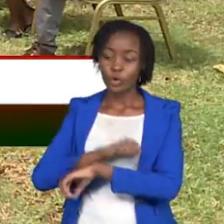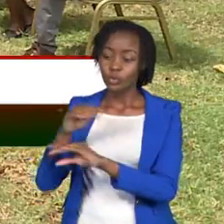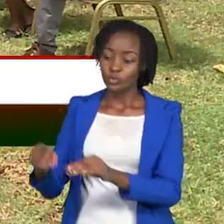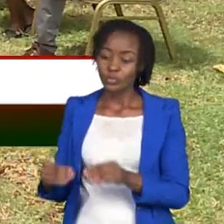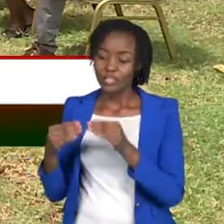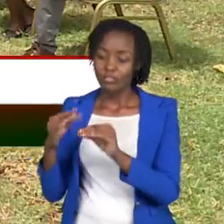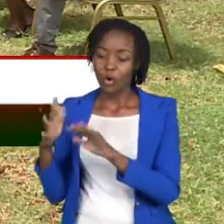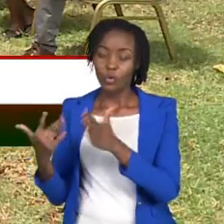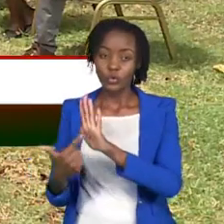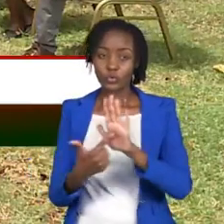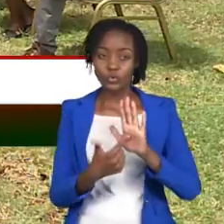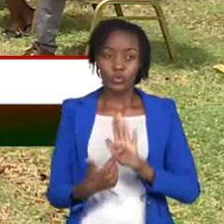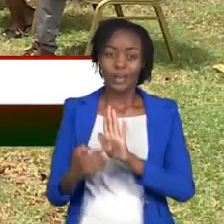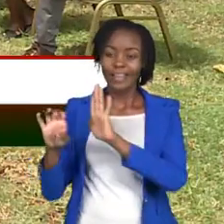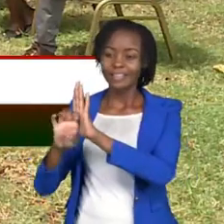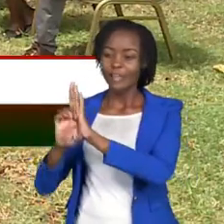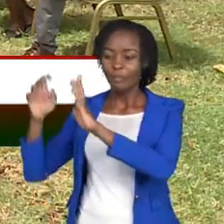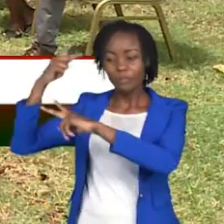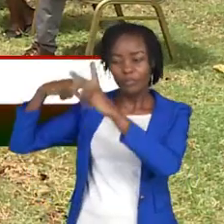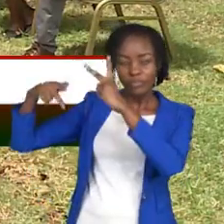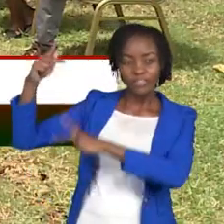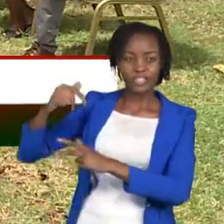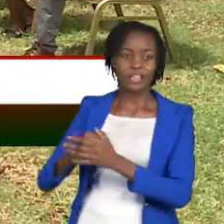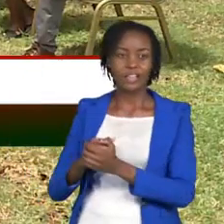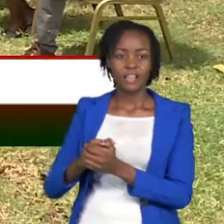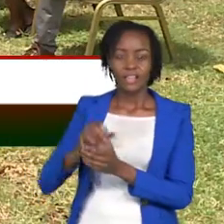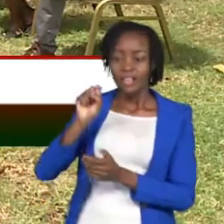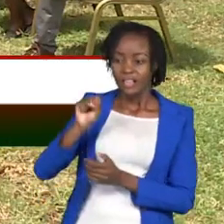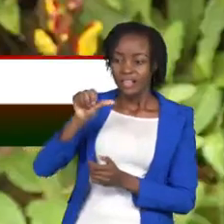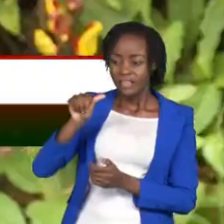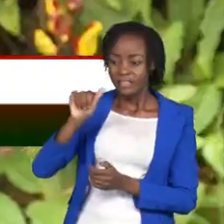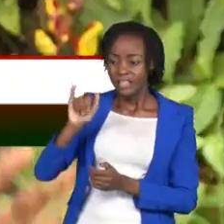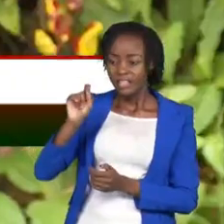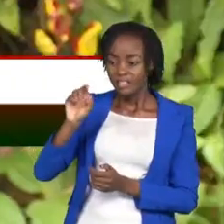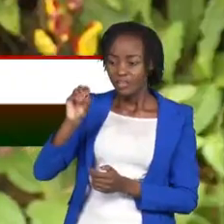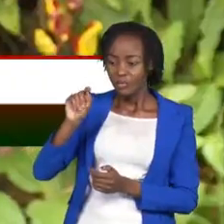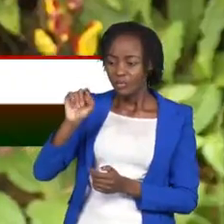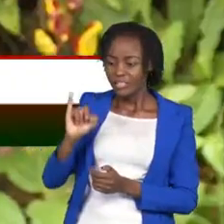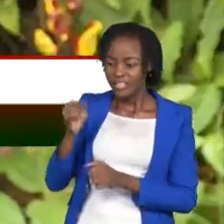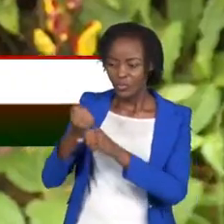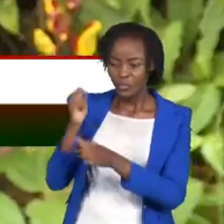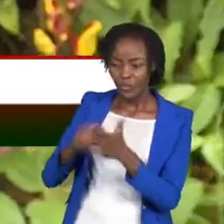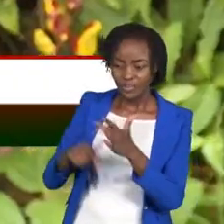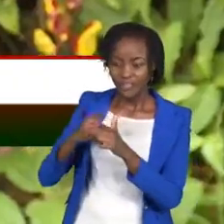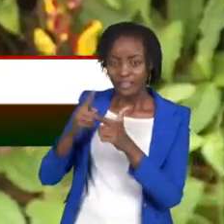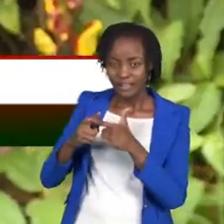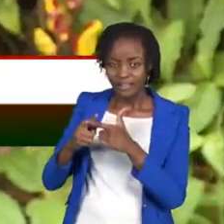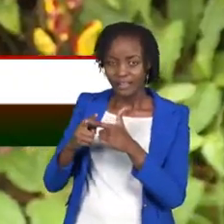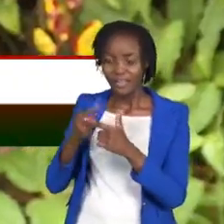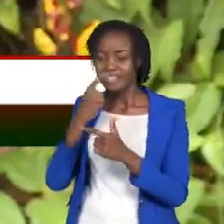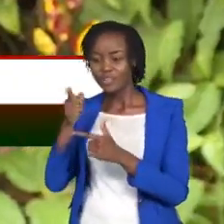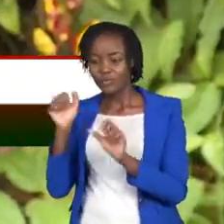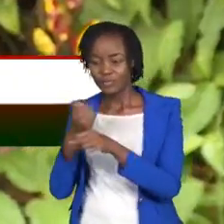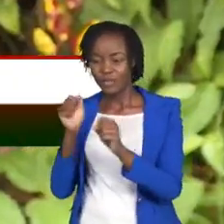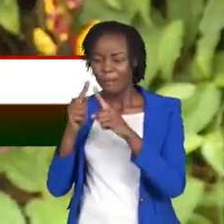who, maybe somebody like Professor George Saitoti, who he was, best believe you, they can't tell you. They can't, because that means there is a gap. And if you